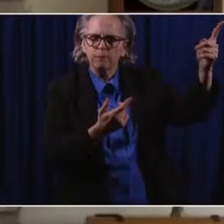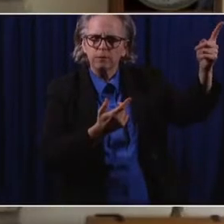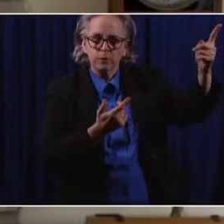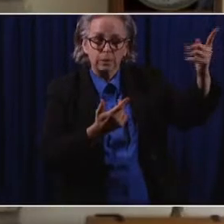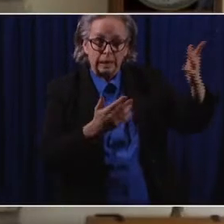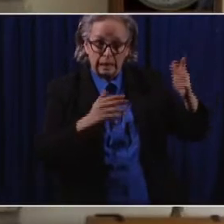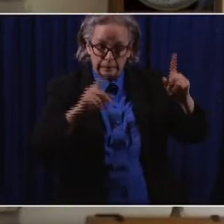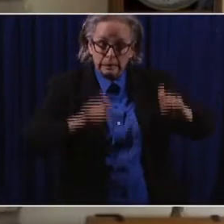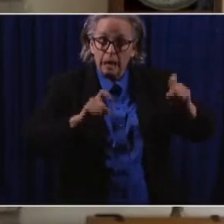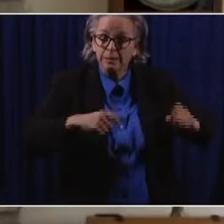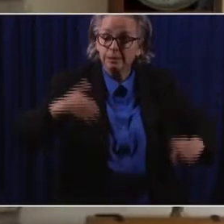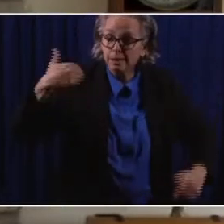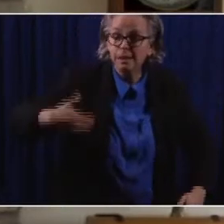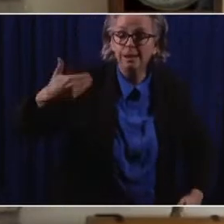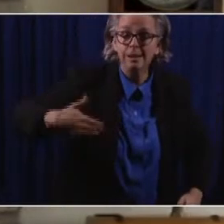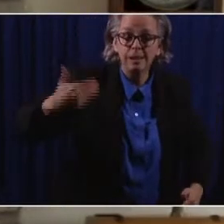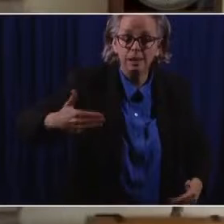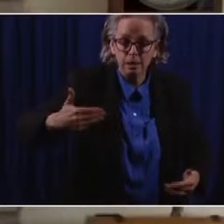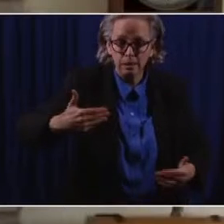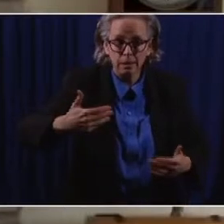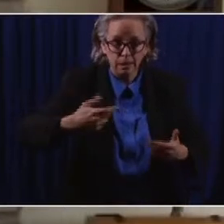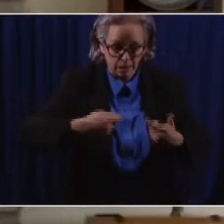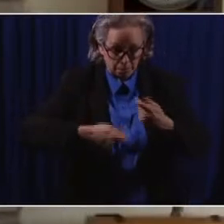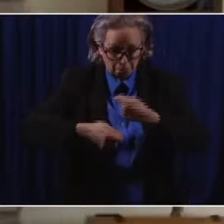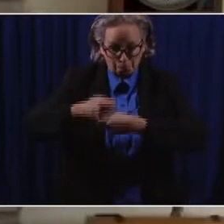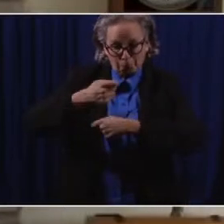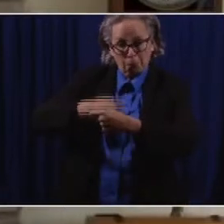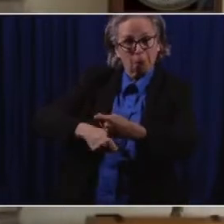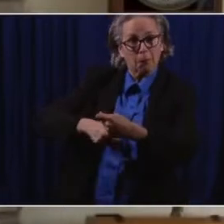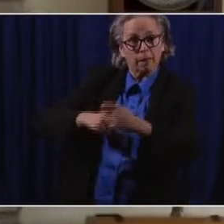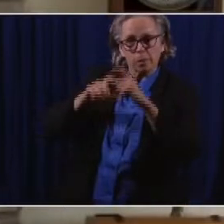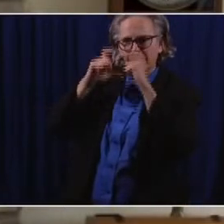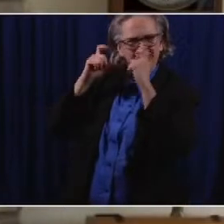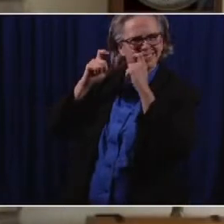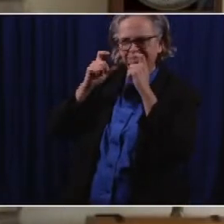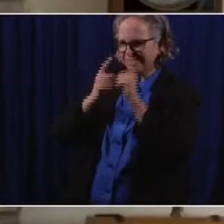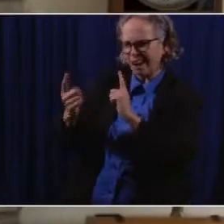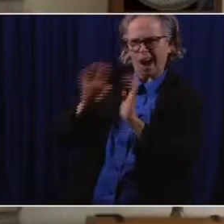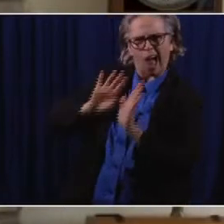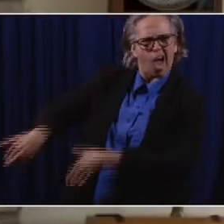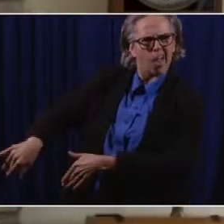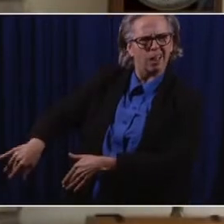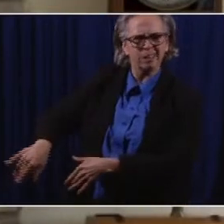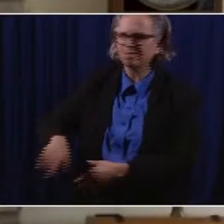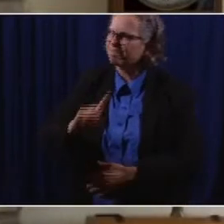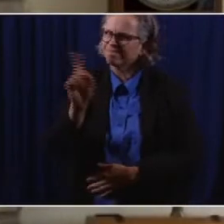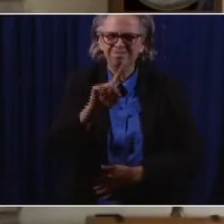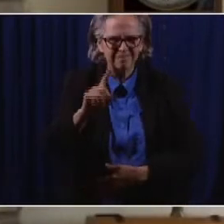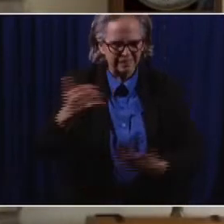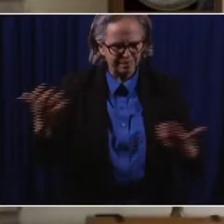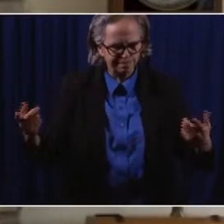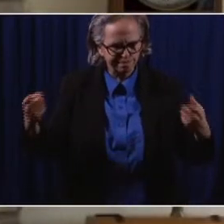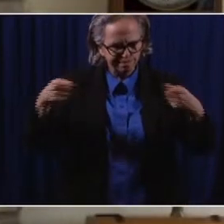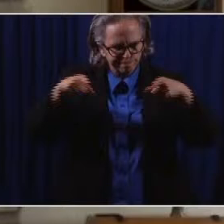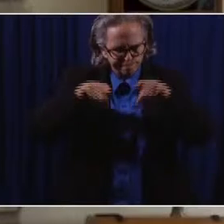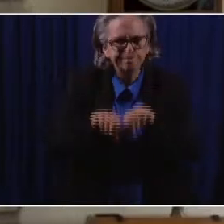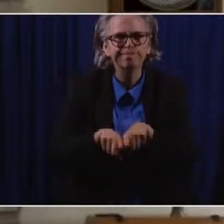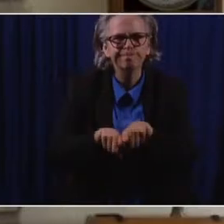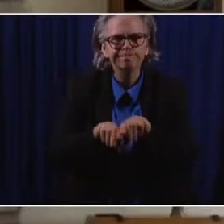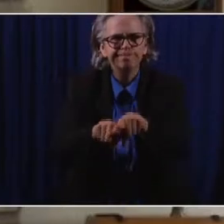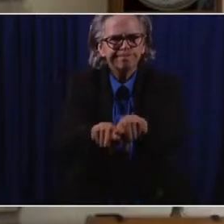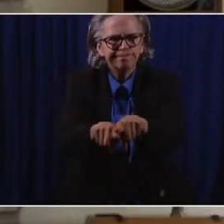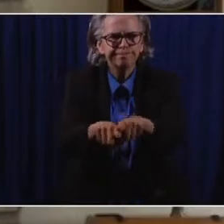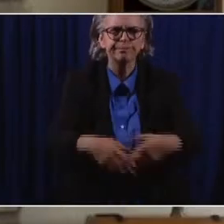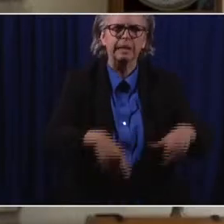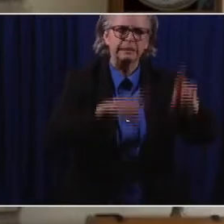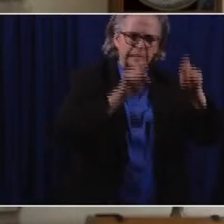substitute for mask and social distancing. They have to go together. Number three,